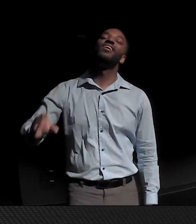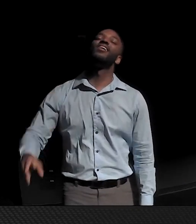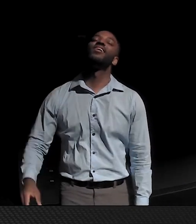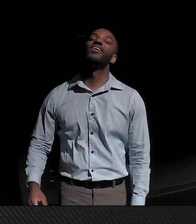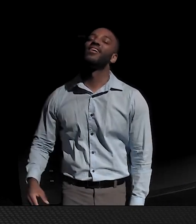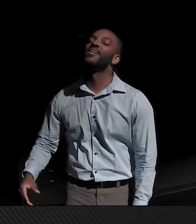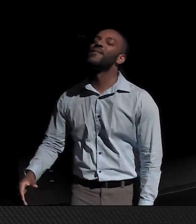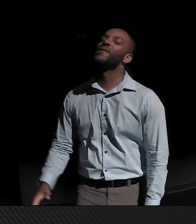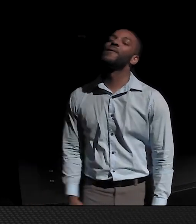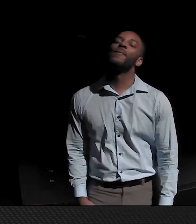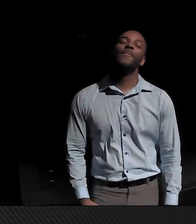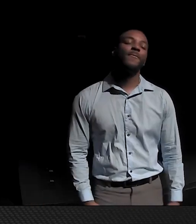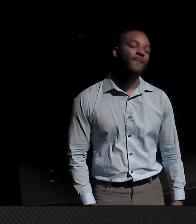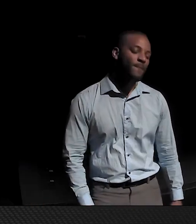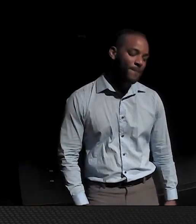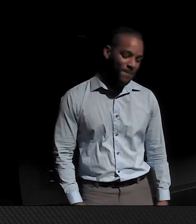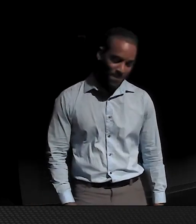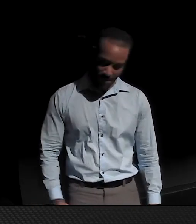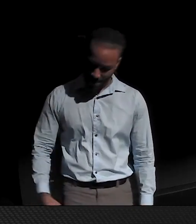God.